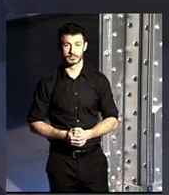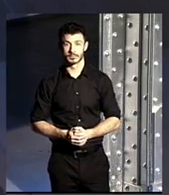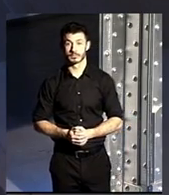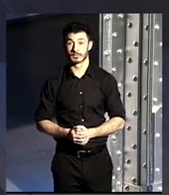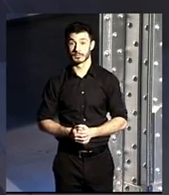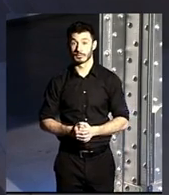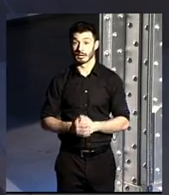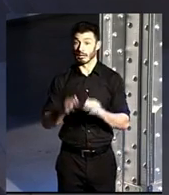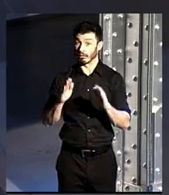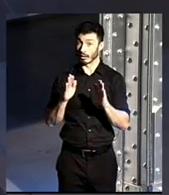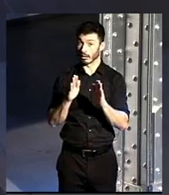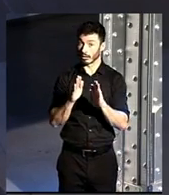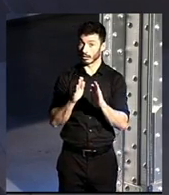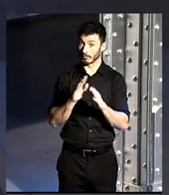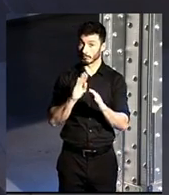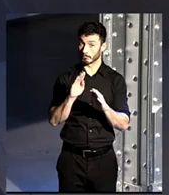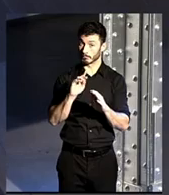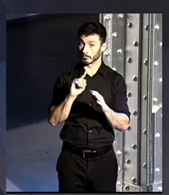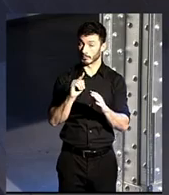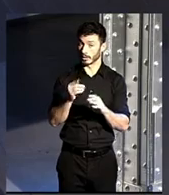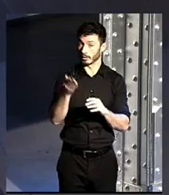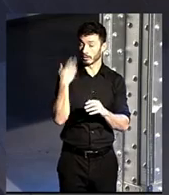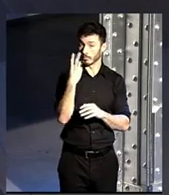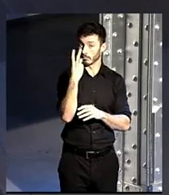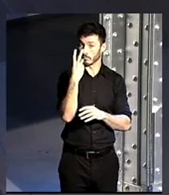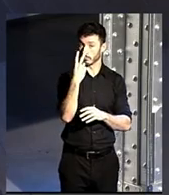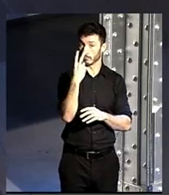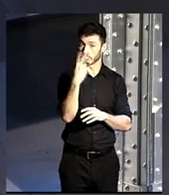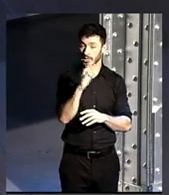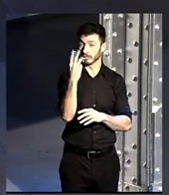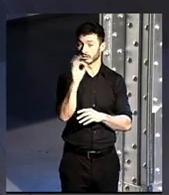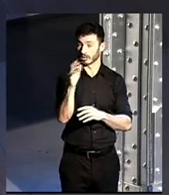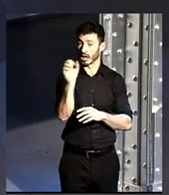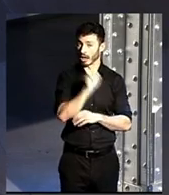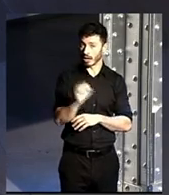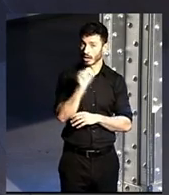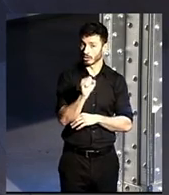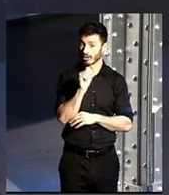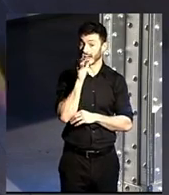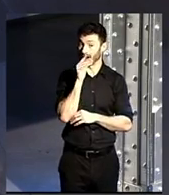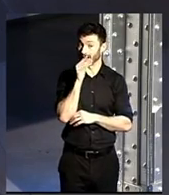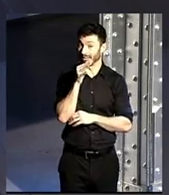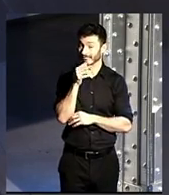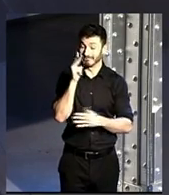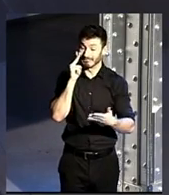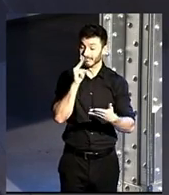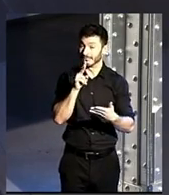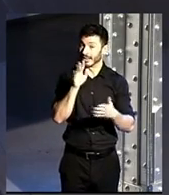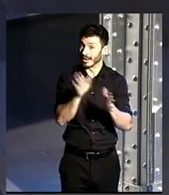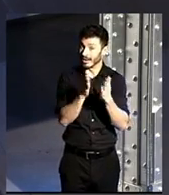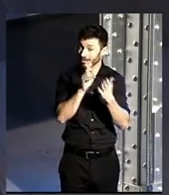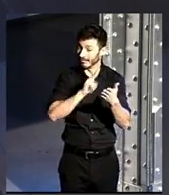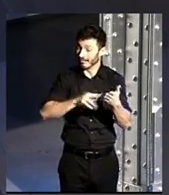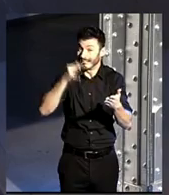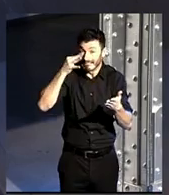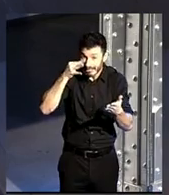20 o 30, solamente hace 20 o 30 años que estamos viendo las cosas tal y como probablemente Verne las escribió. Antes de eso lo que se publicaba